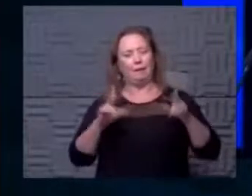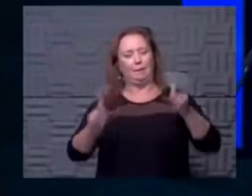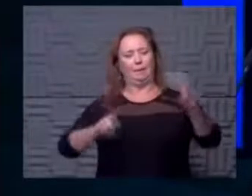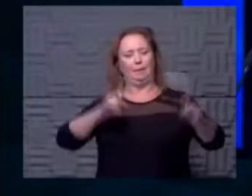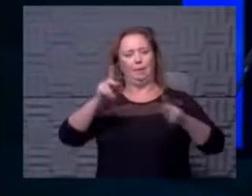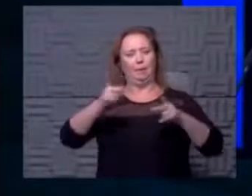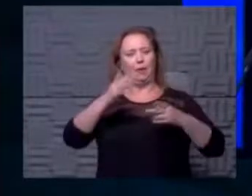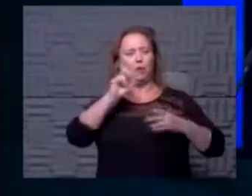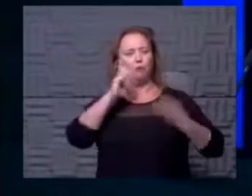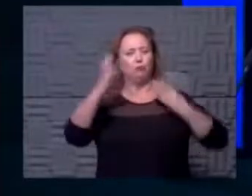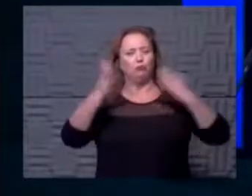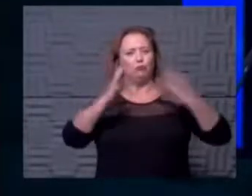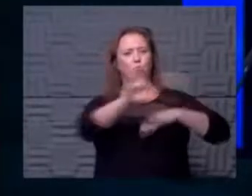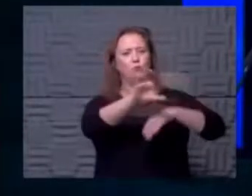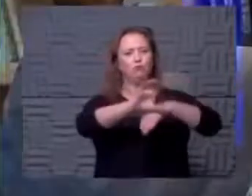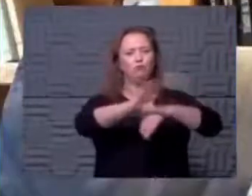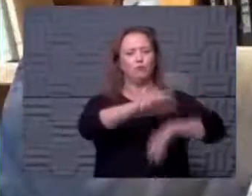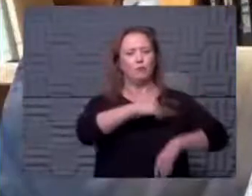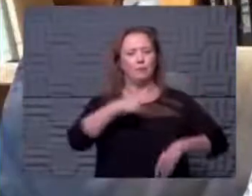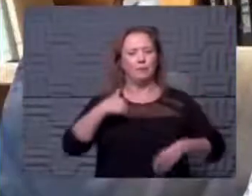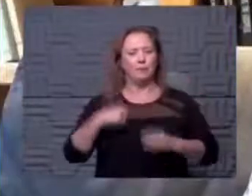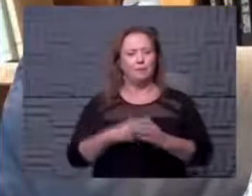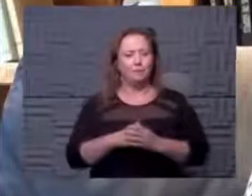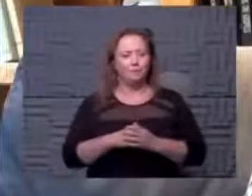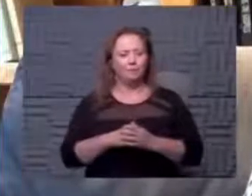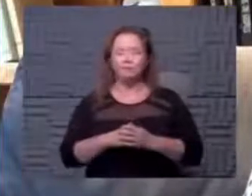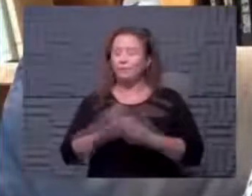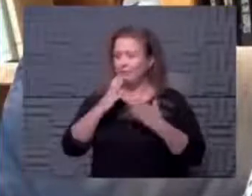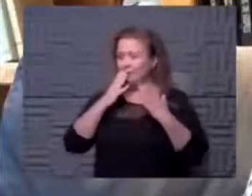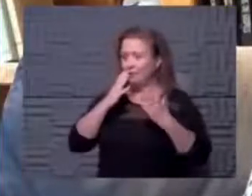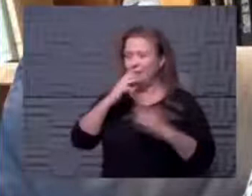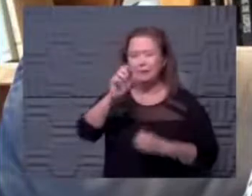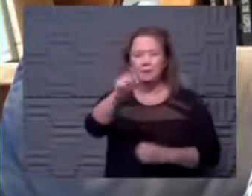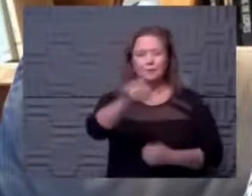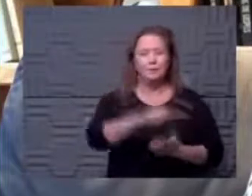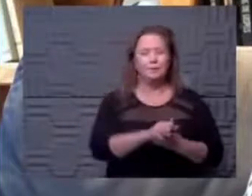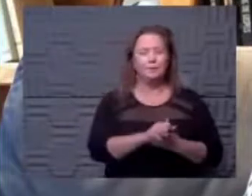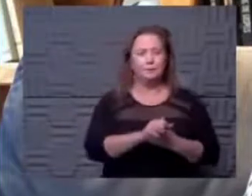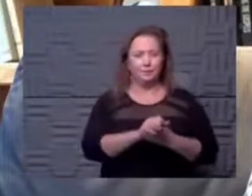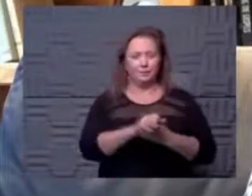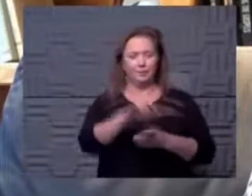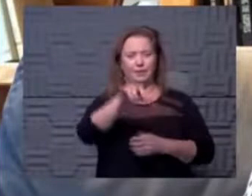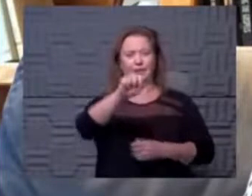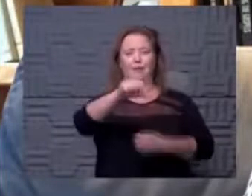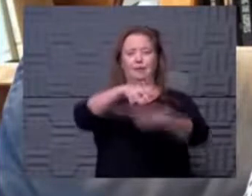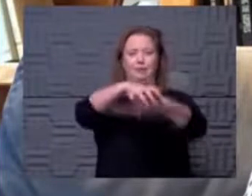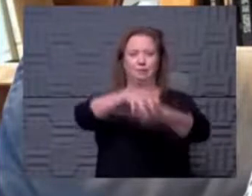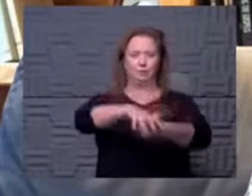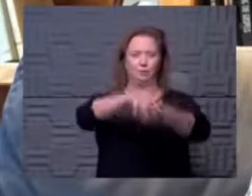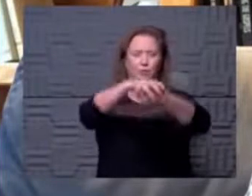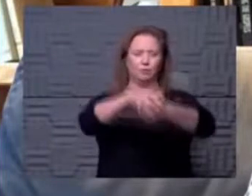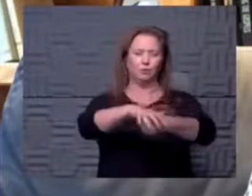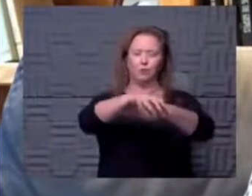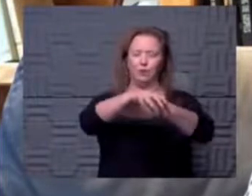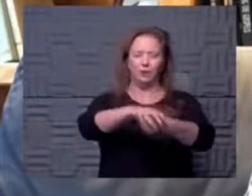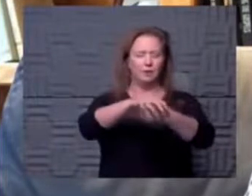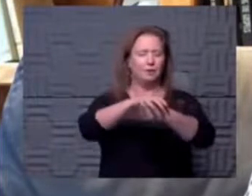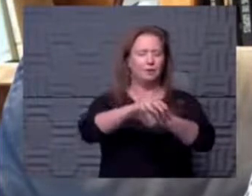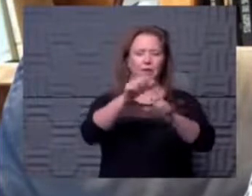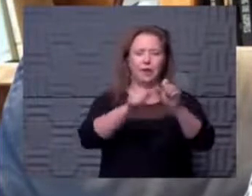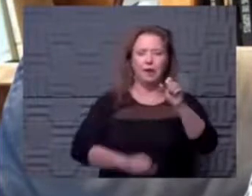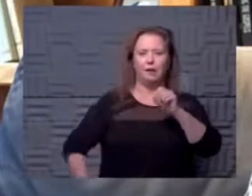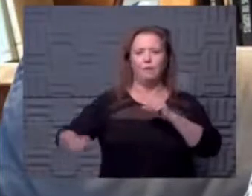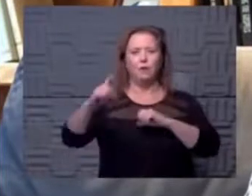that you serve? Thank you. Certainly the stress on everyone